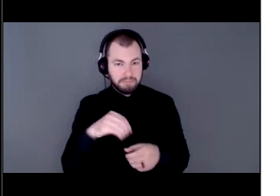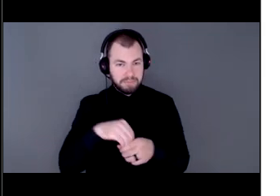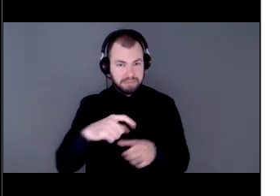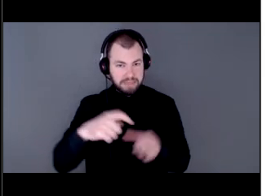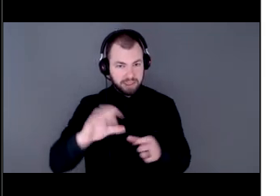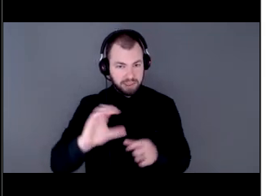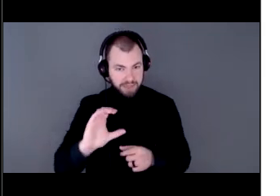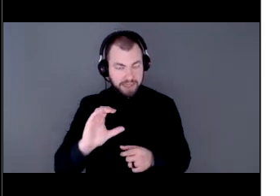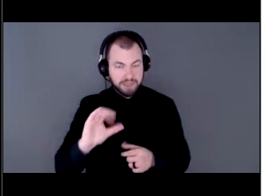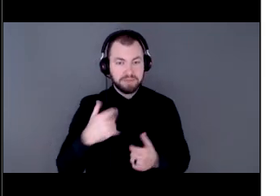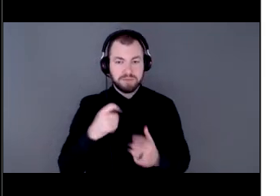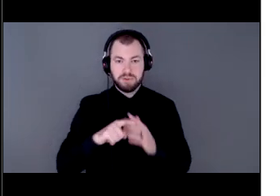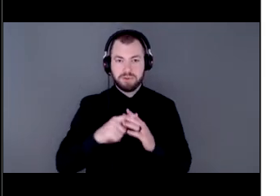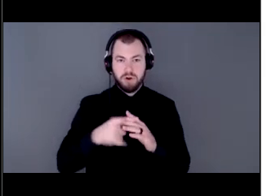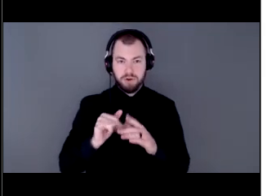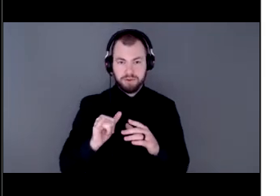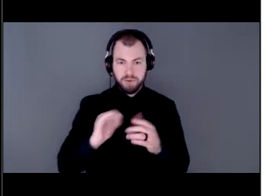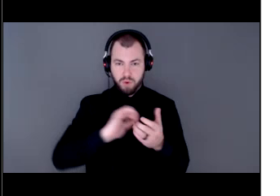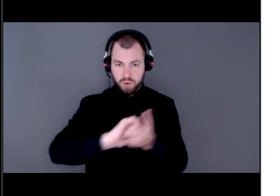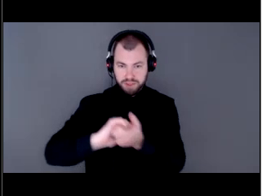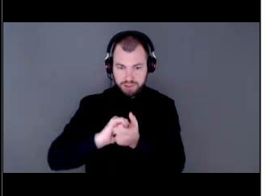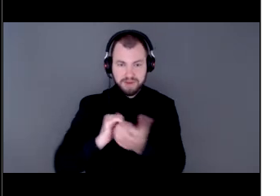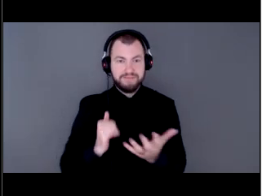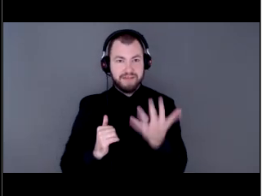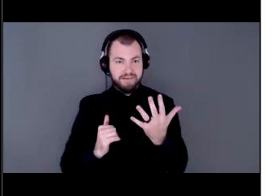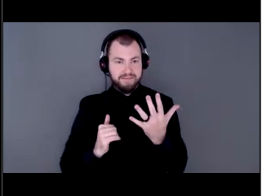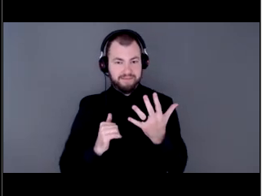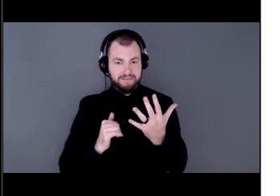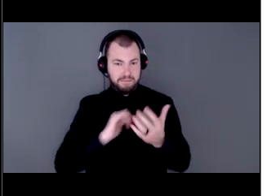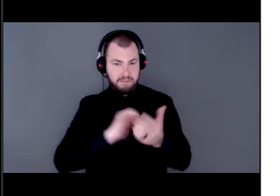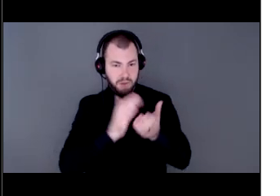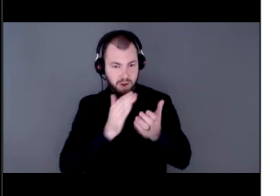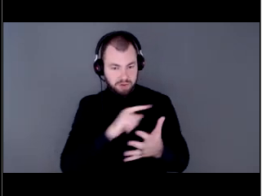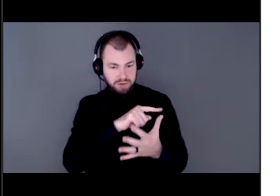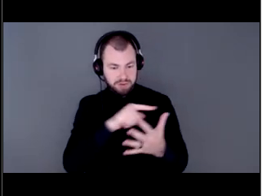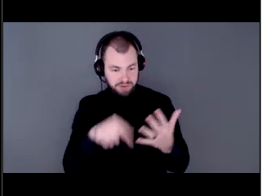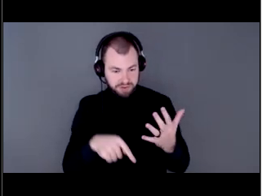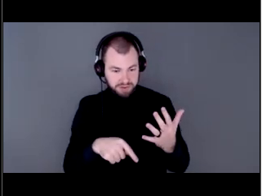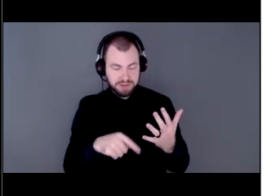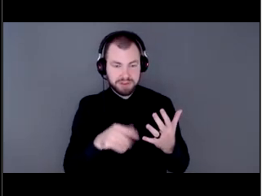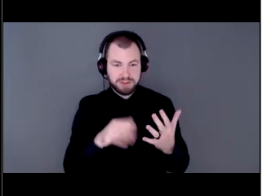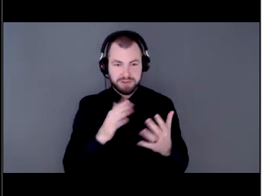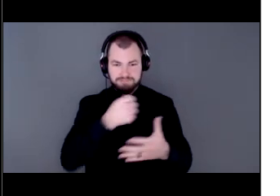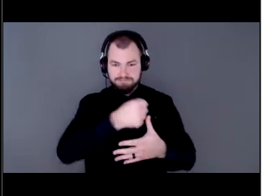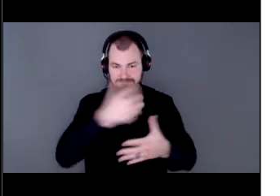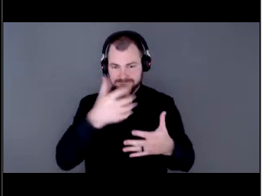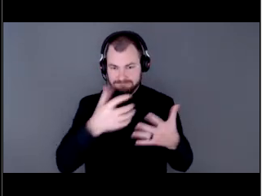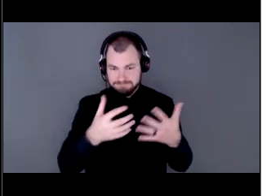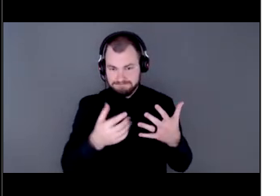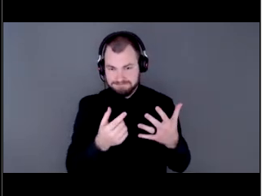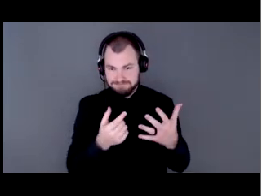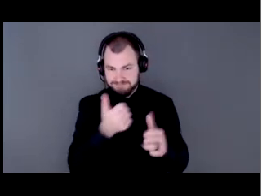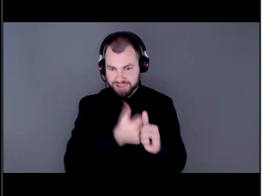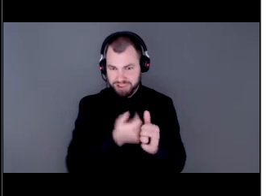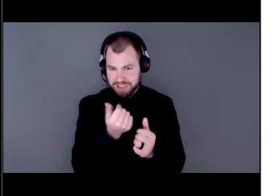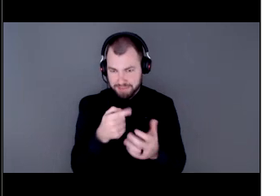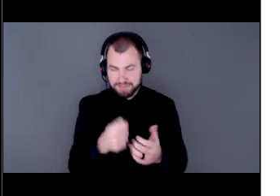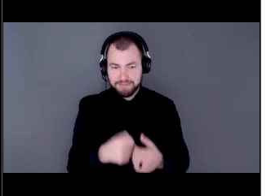this coalition with 5 partners, and I'm going to spend a minute just tell you a little bit about each of them. So we